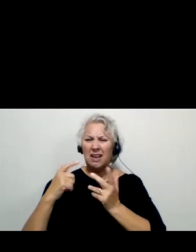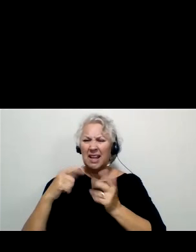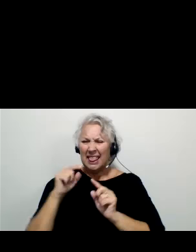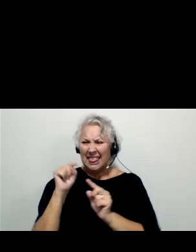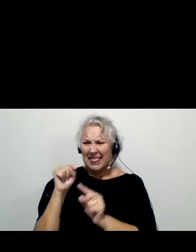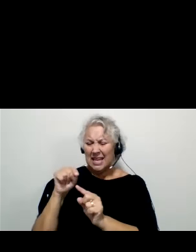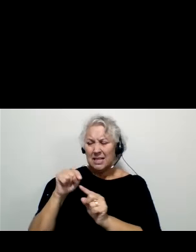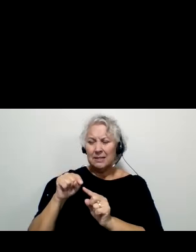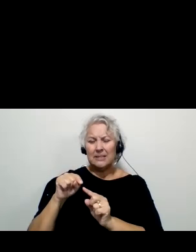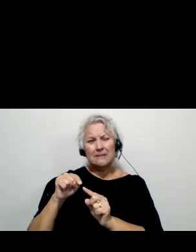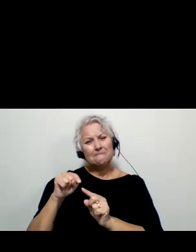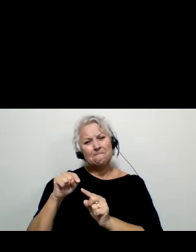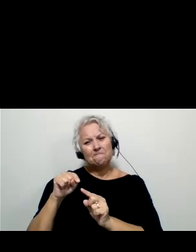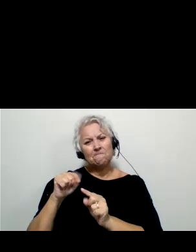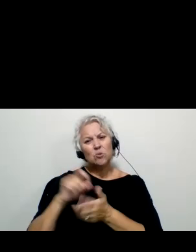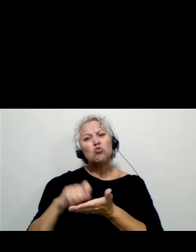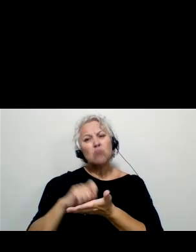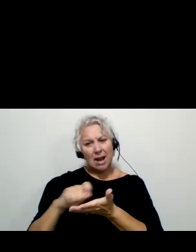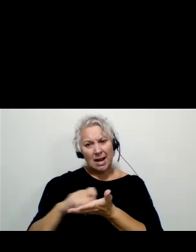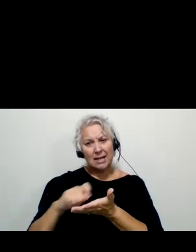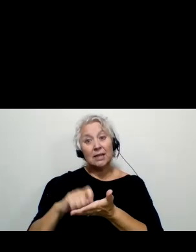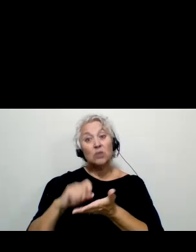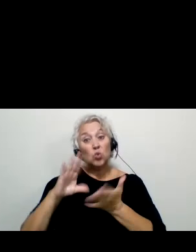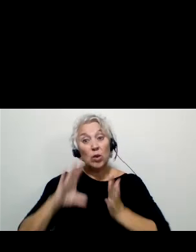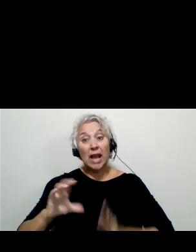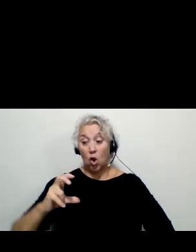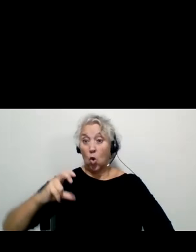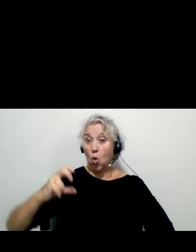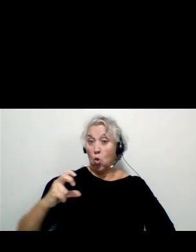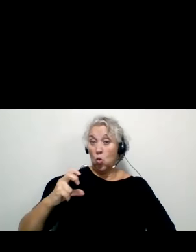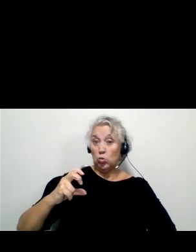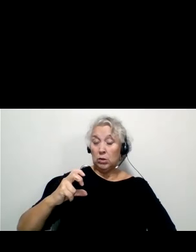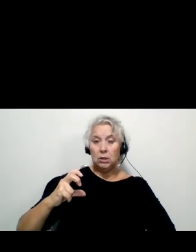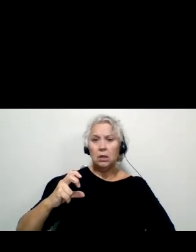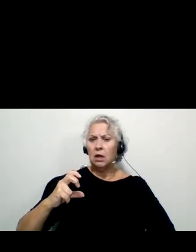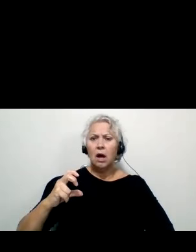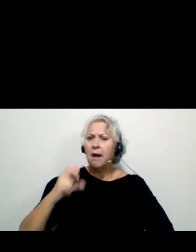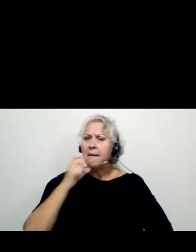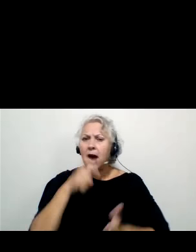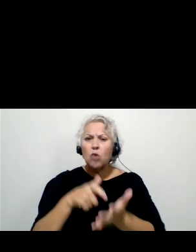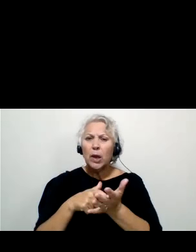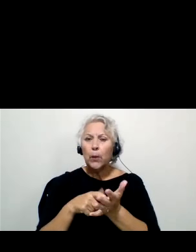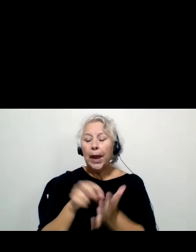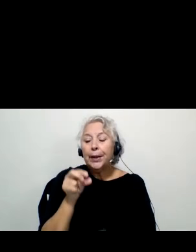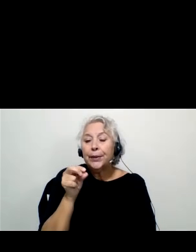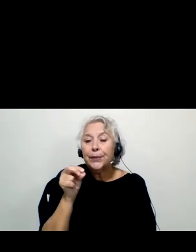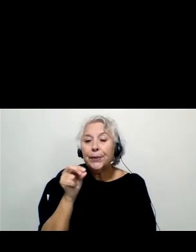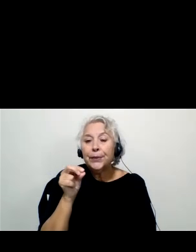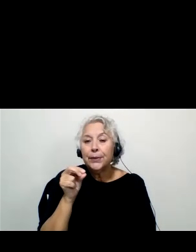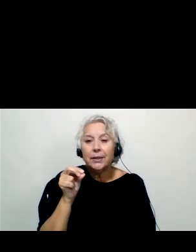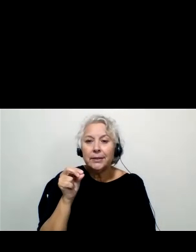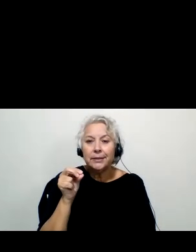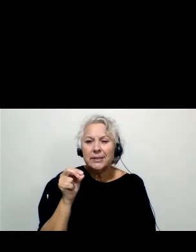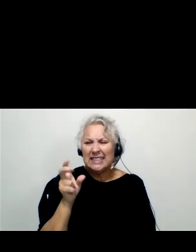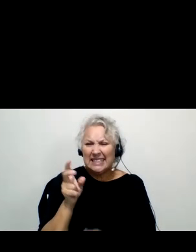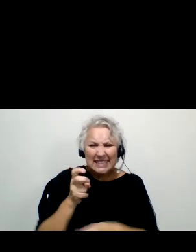is a writing utensil that students could hold, and it doesn't require that very, I think, almost